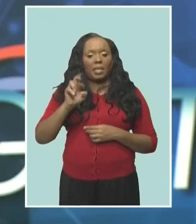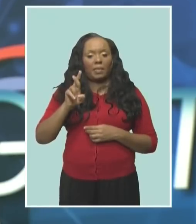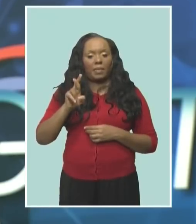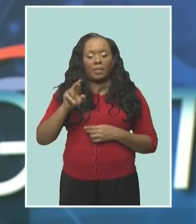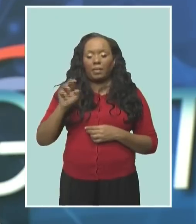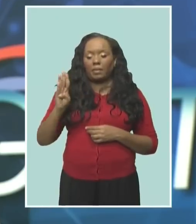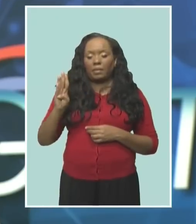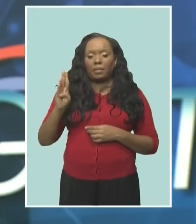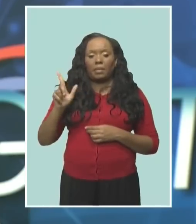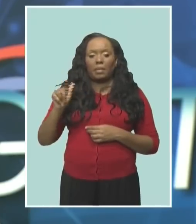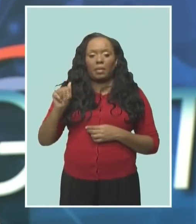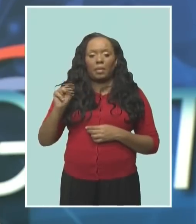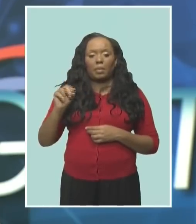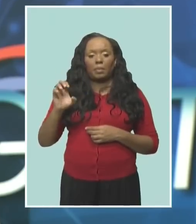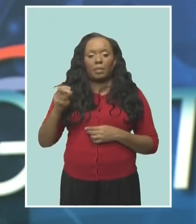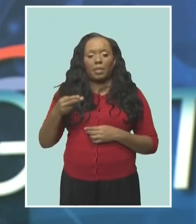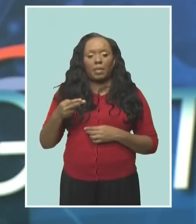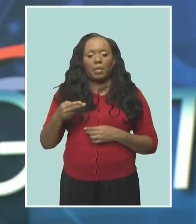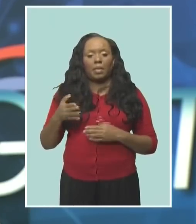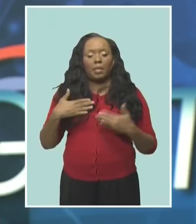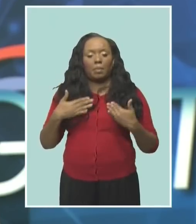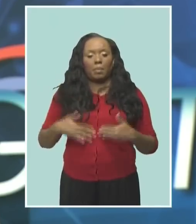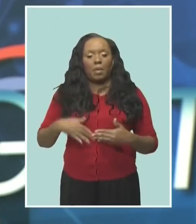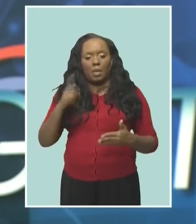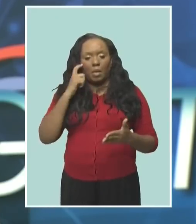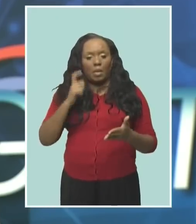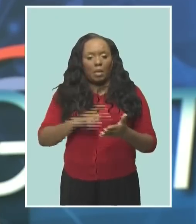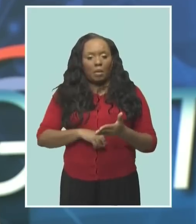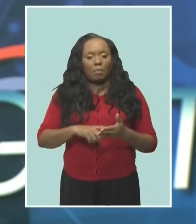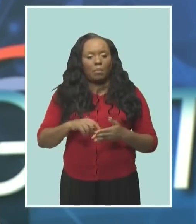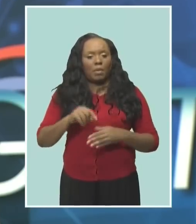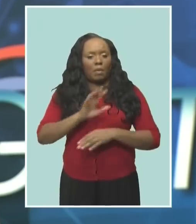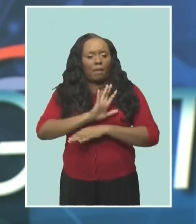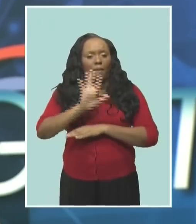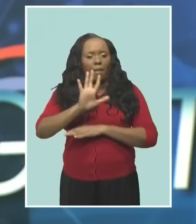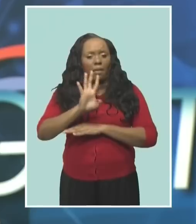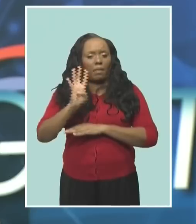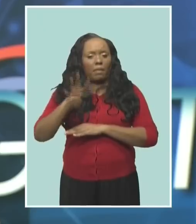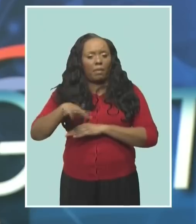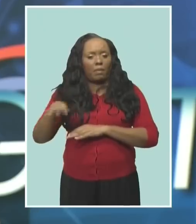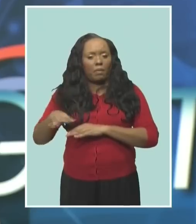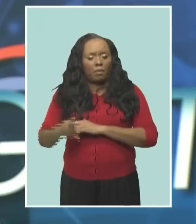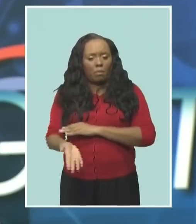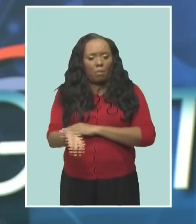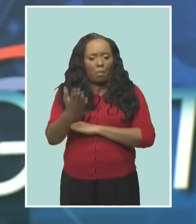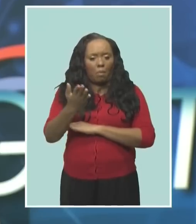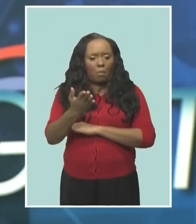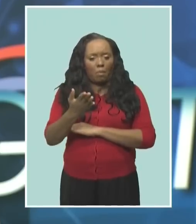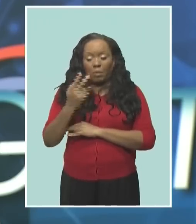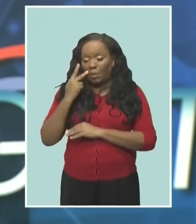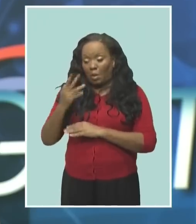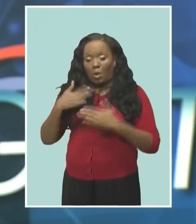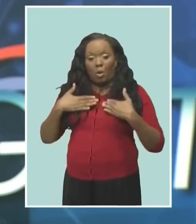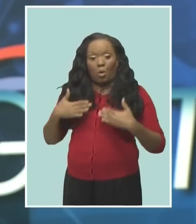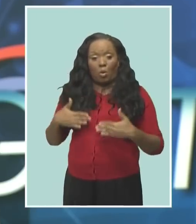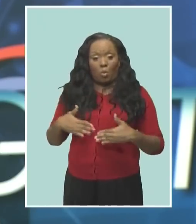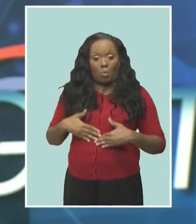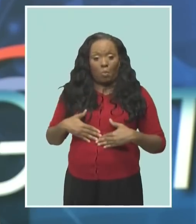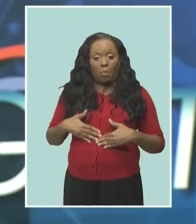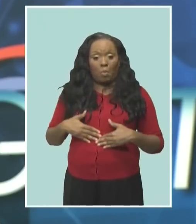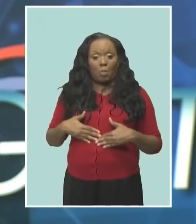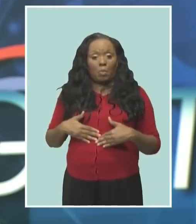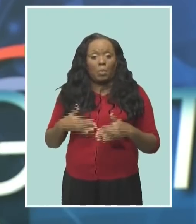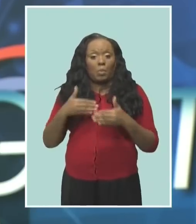whose unresponsive body was discovered about 5:44 a.m. today. His body was found at the beach just off the